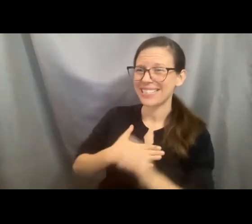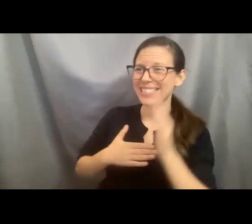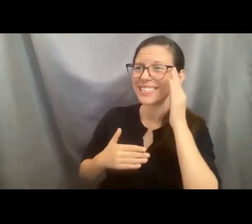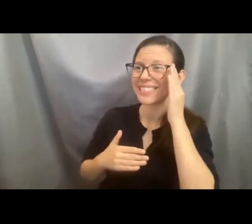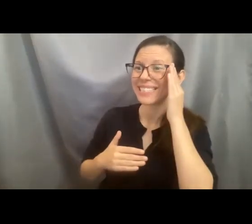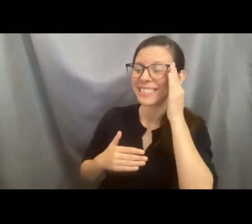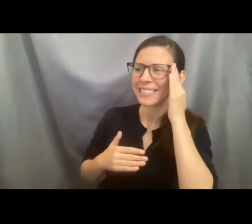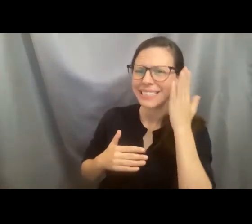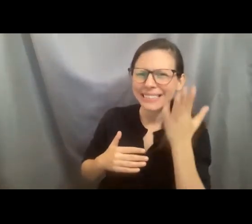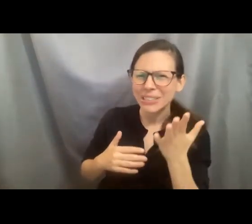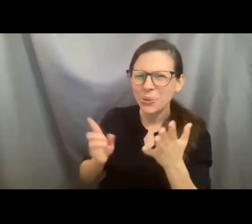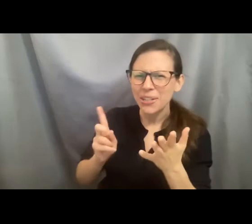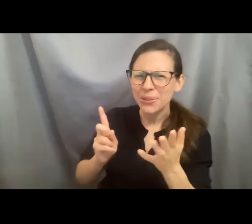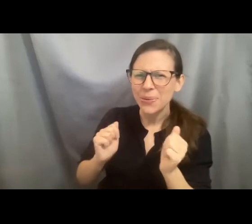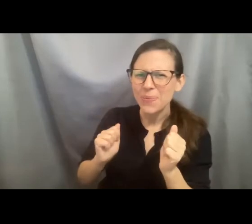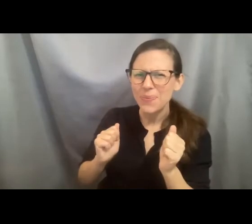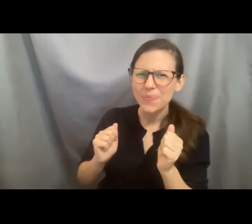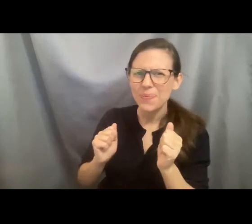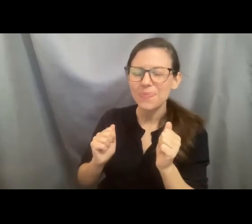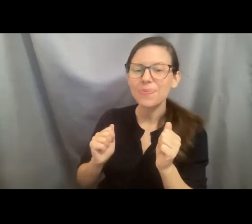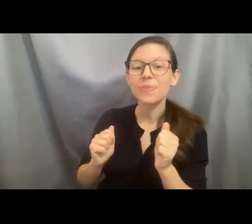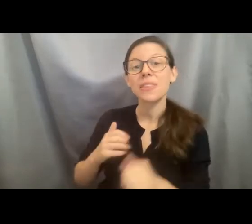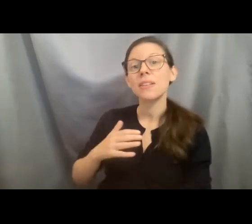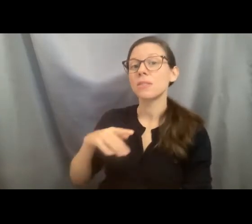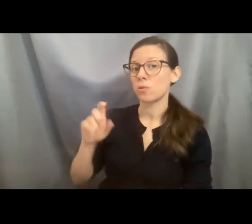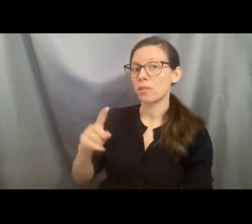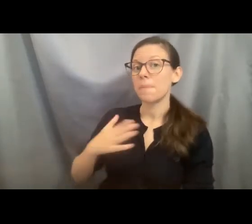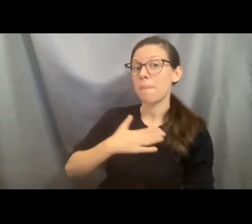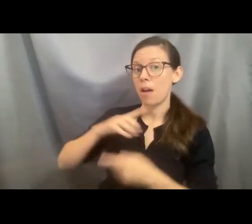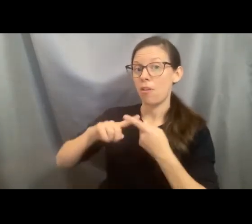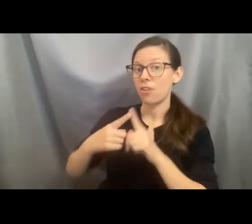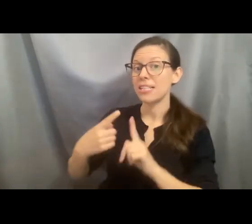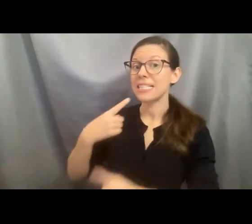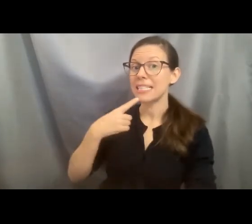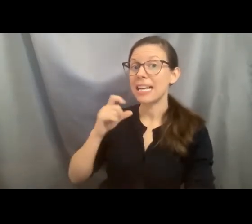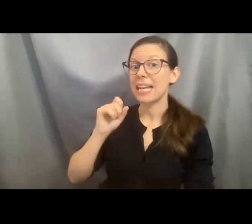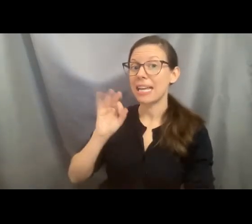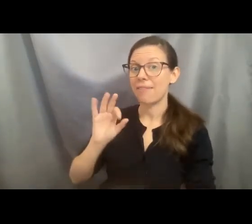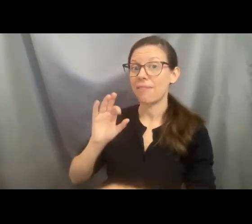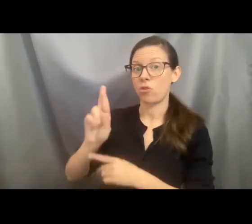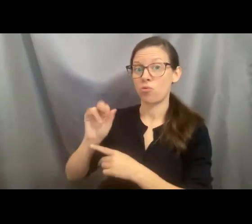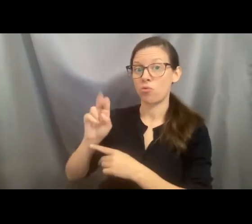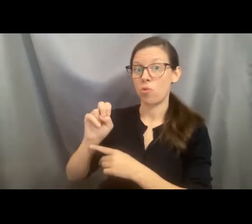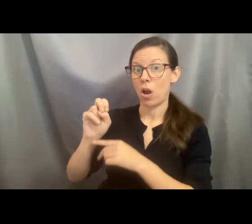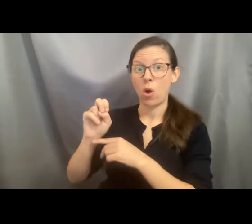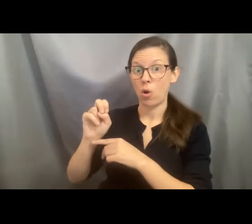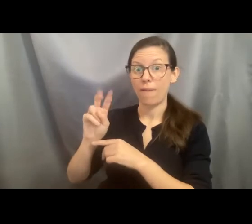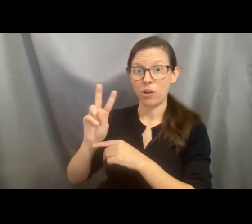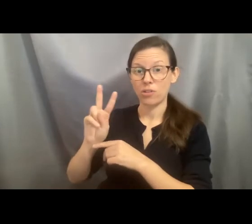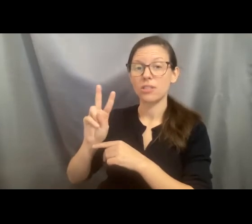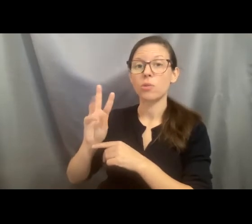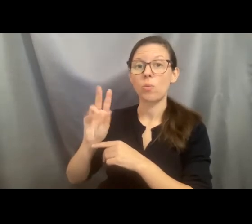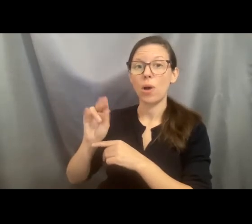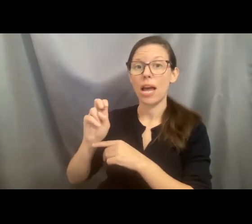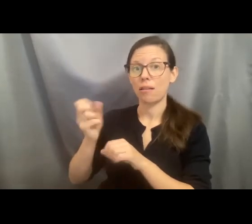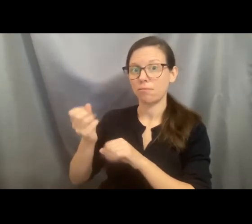Let me see, I just lost it. All right, so the question is, my friend said that losing Roe versus Wade will mean losing access